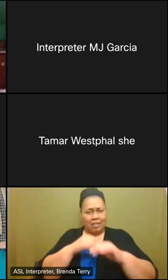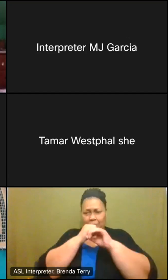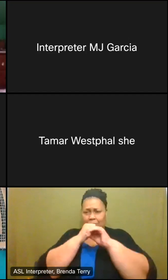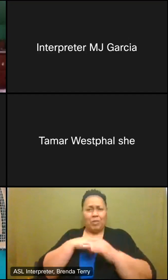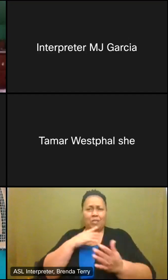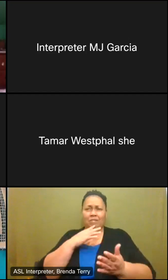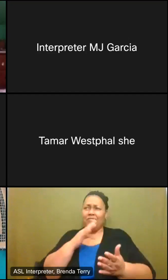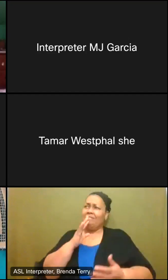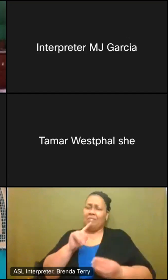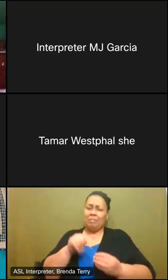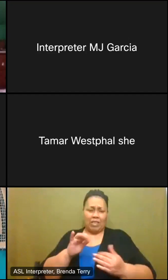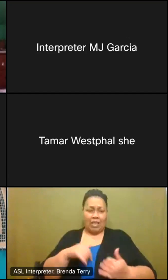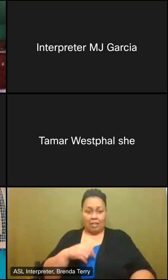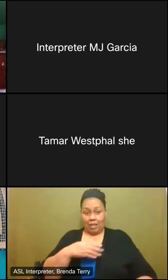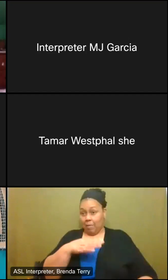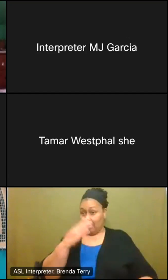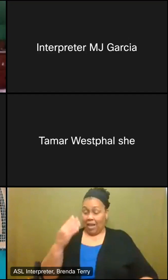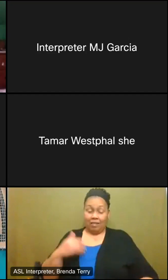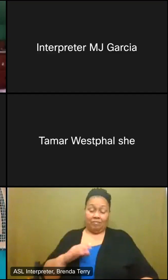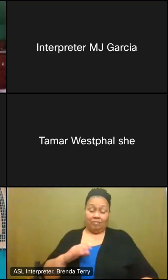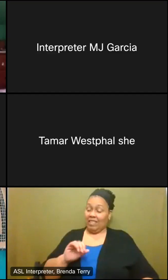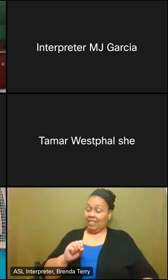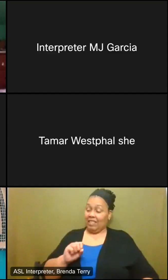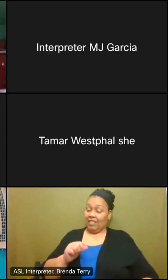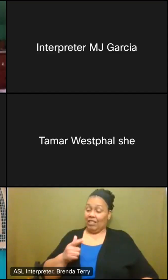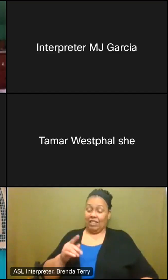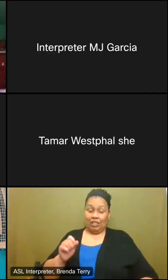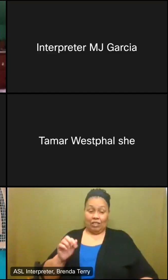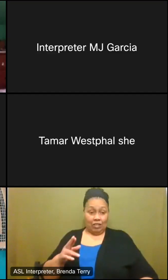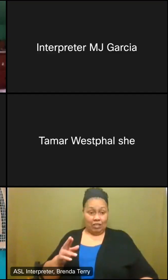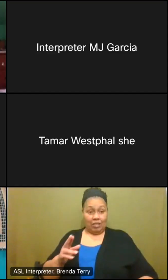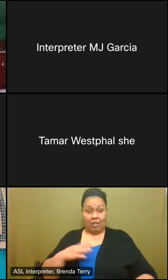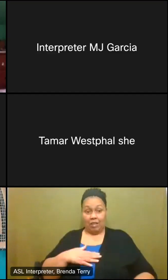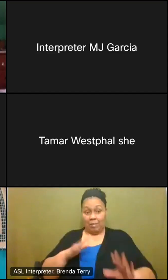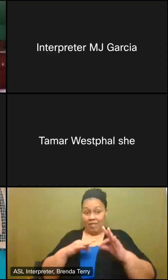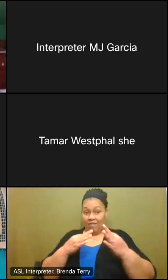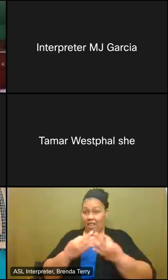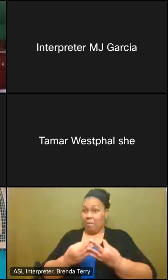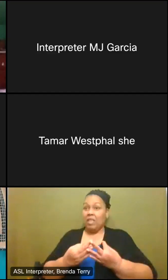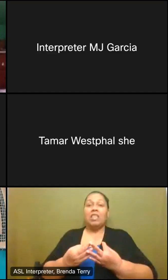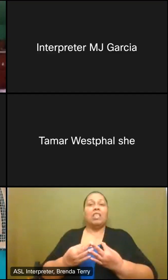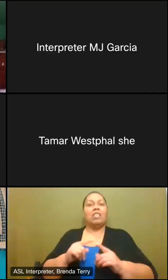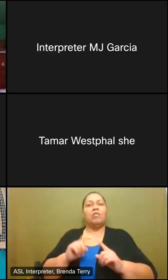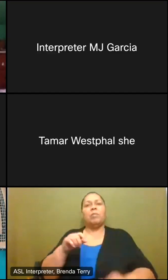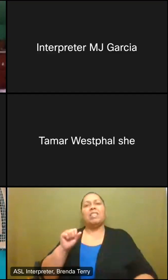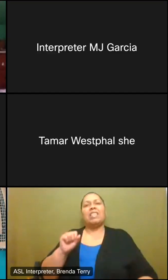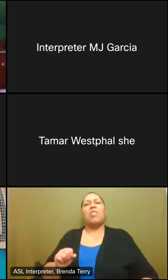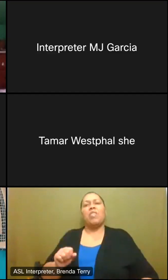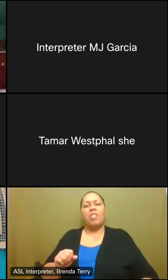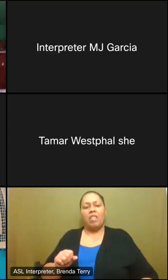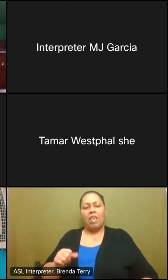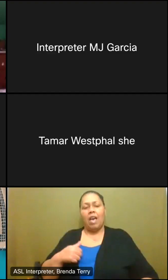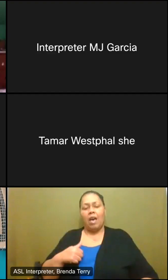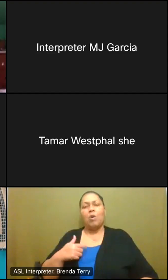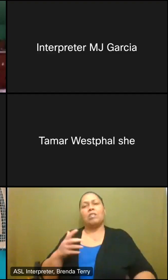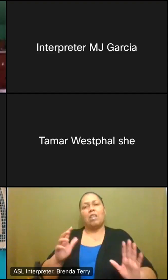I am Black. I am a cisgendered woman. My family pretty much comes from the South. I was